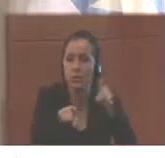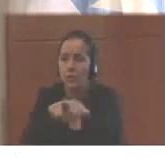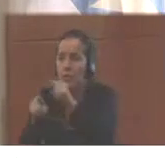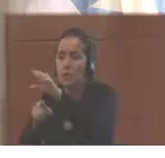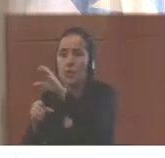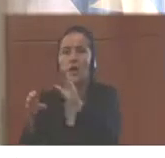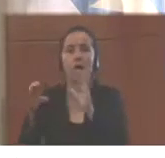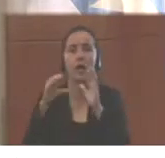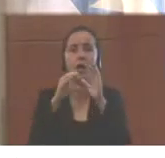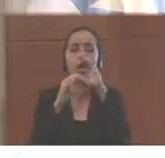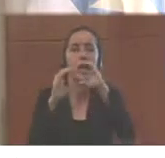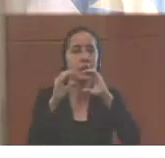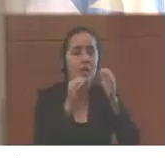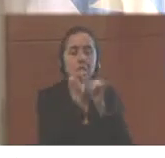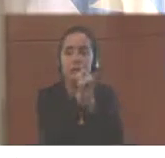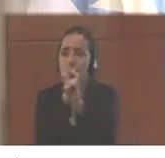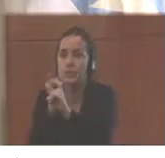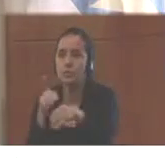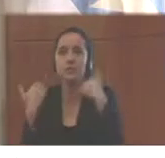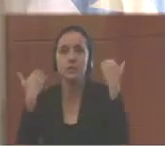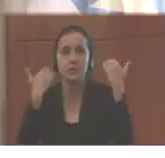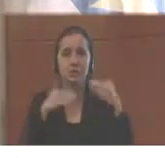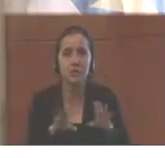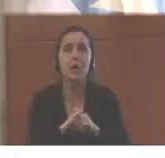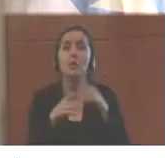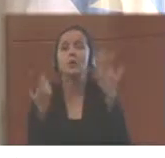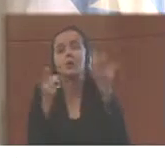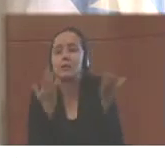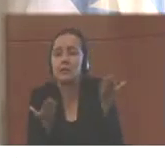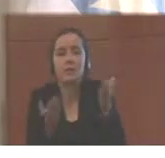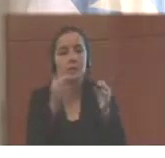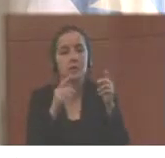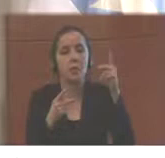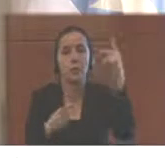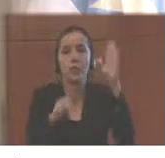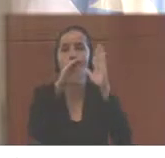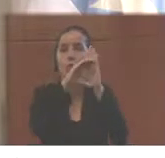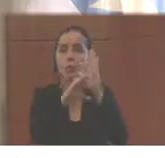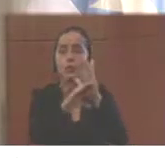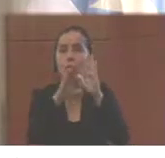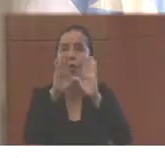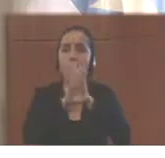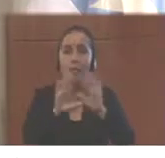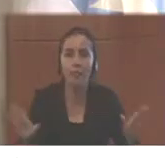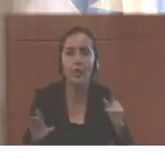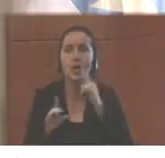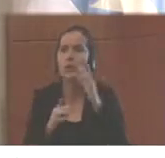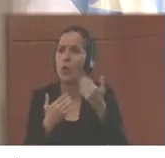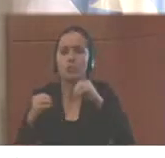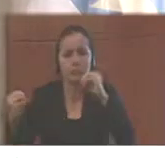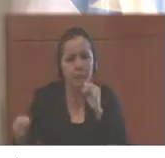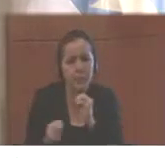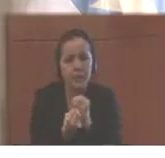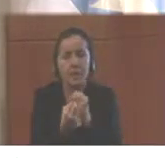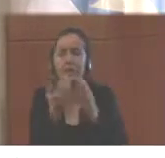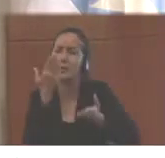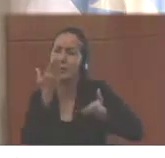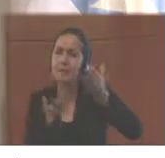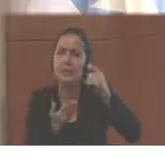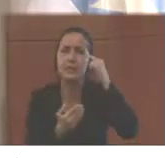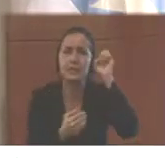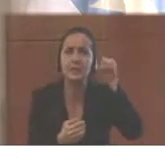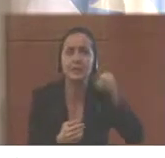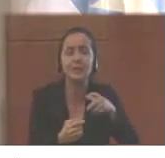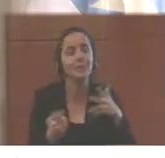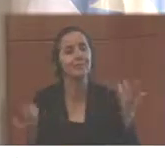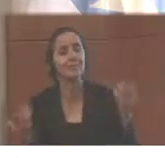issues, disaster risk management are sometimes hindered by limited data availability, financial constraints, and knowledge transfer issues. There's